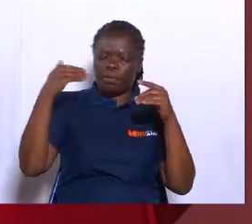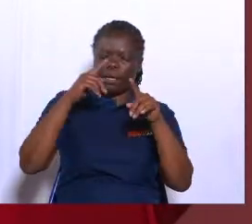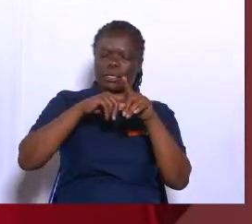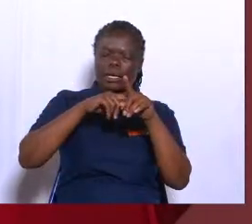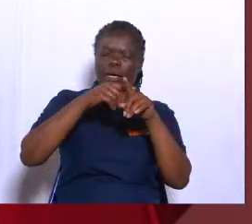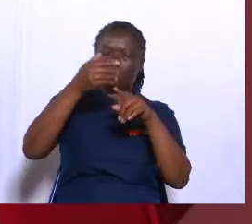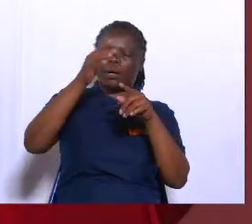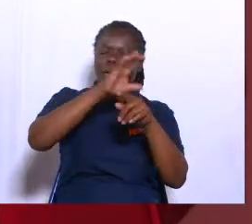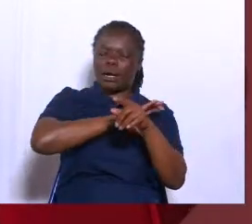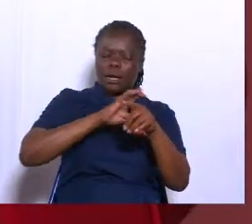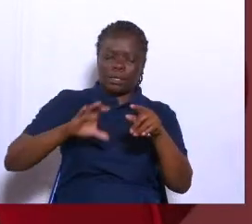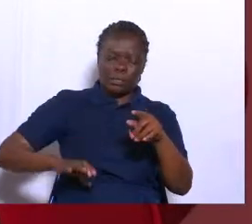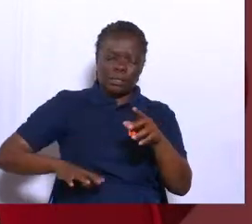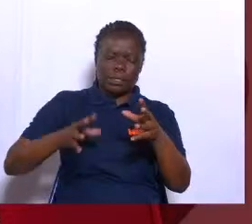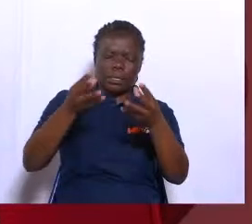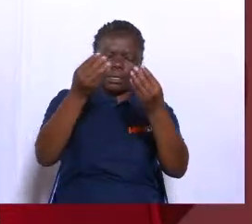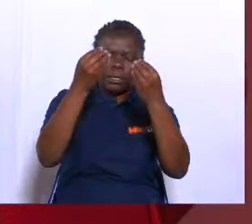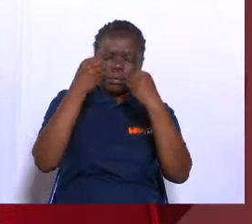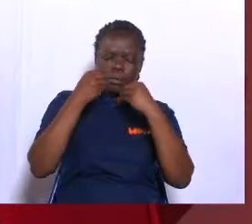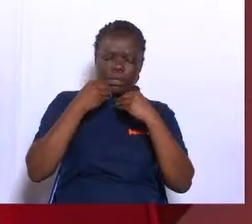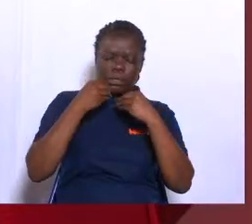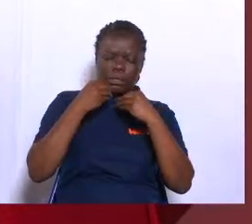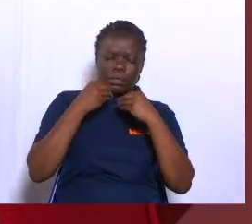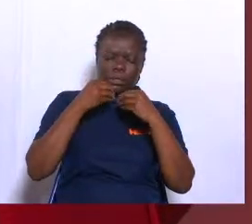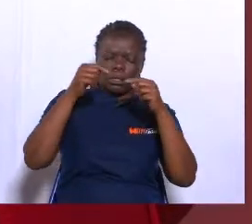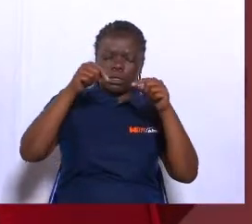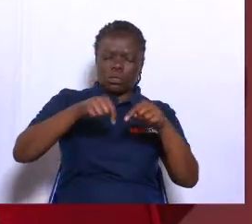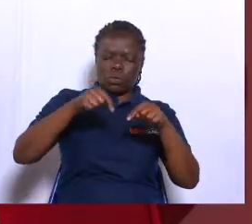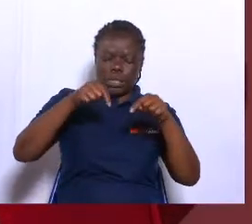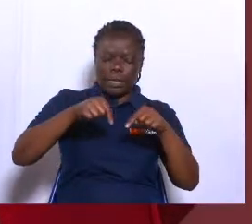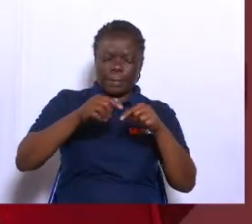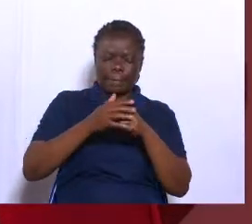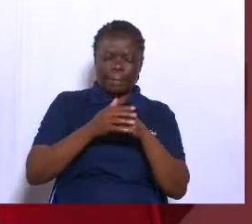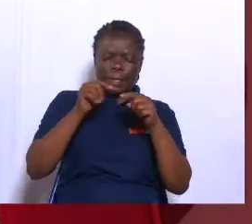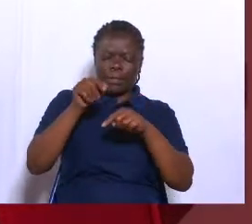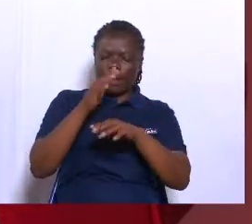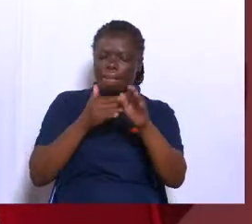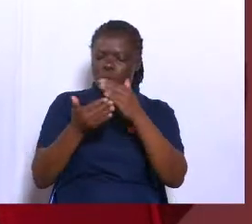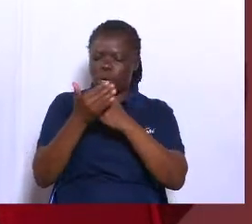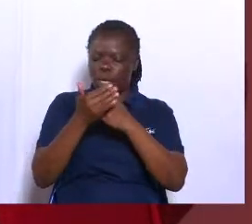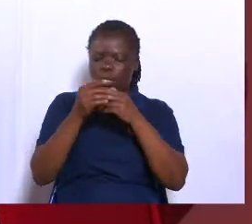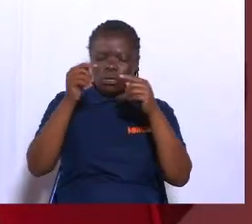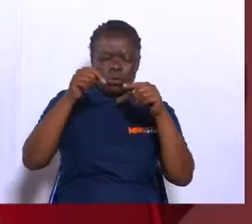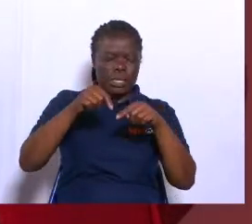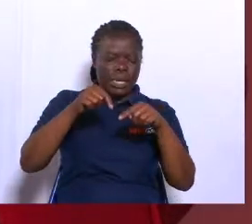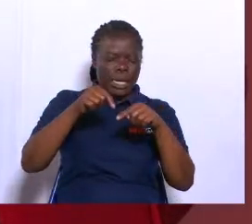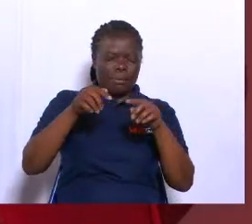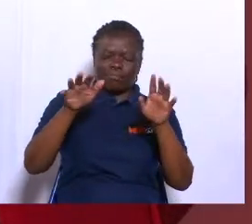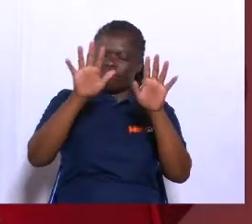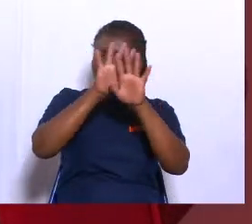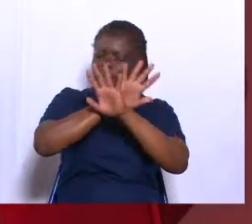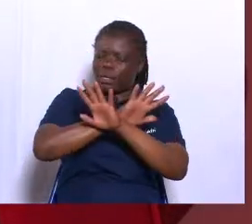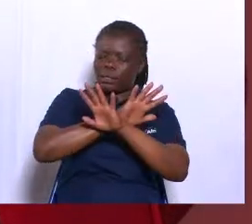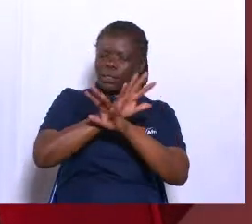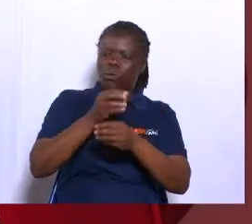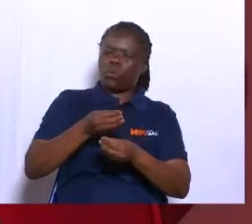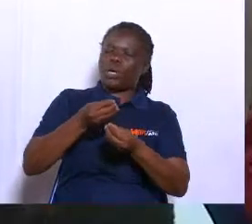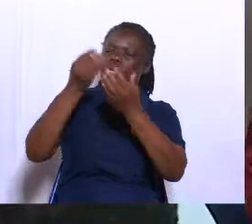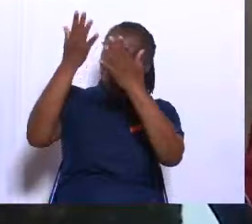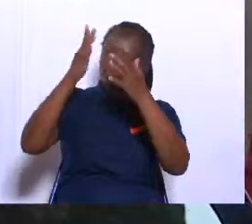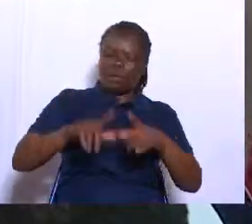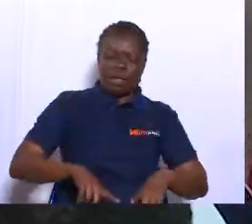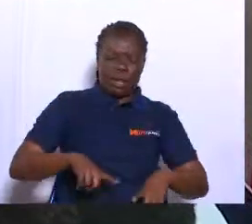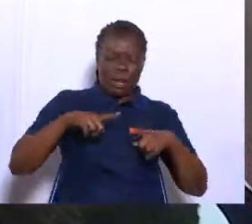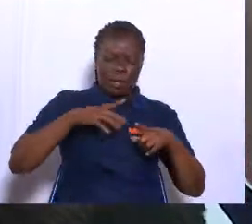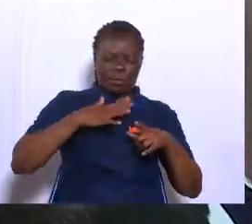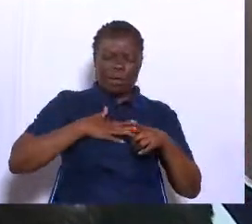So tonight, wherever we are, this day, this morning, wherever we are, we give our lives to you. In Jesus'